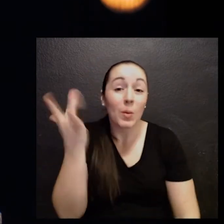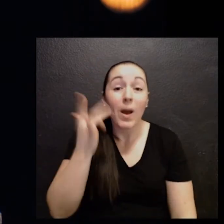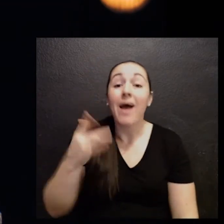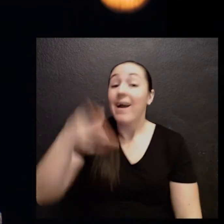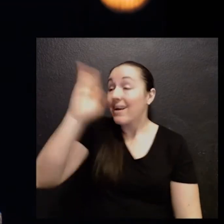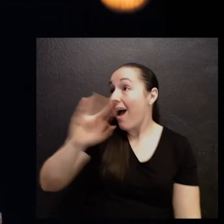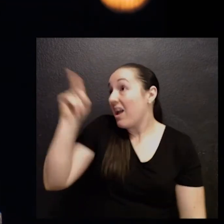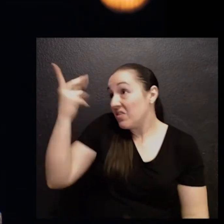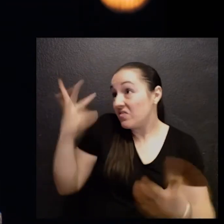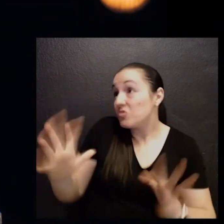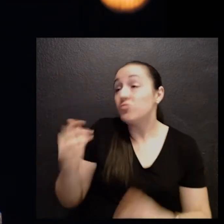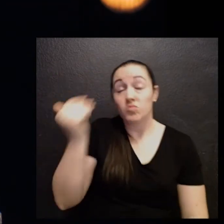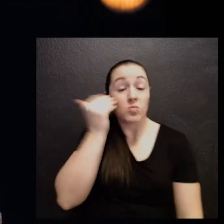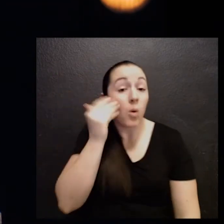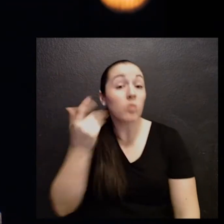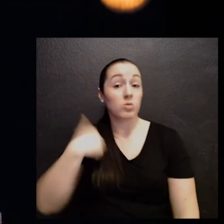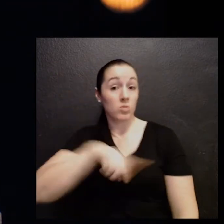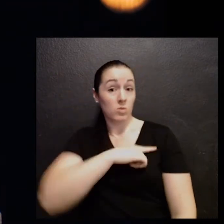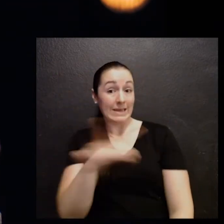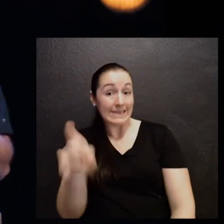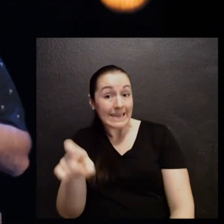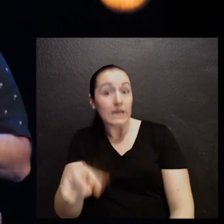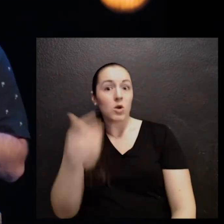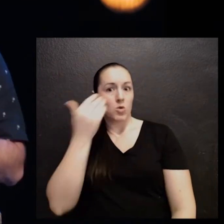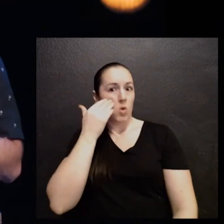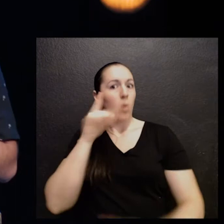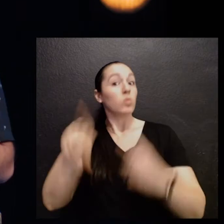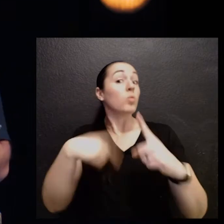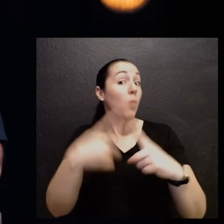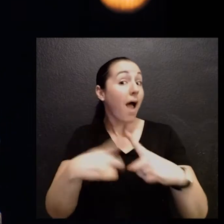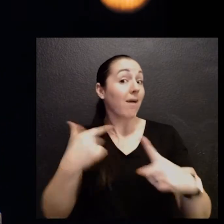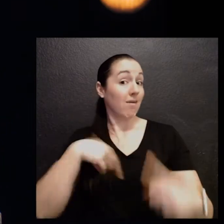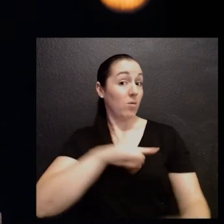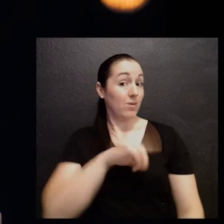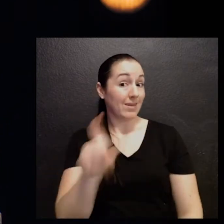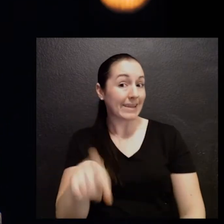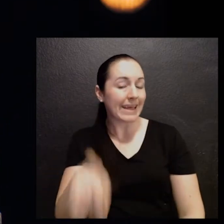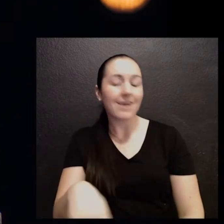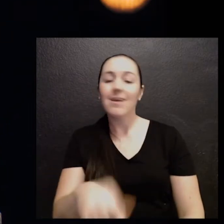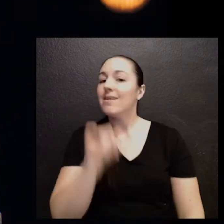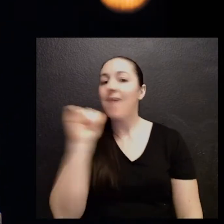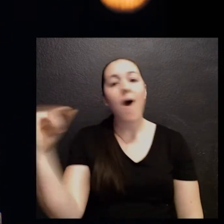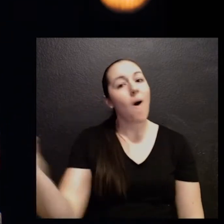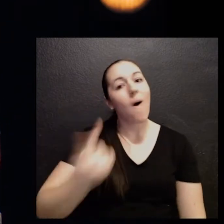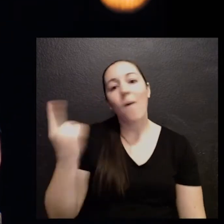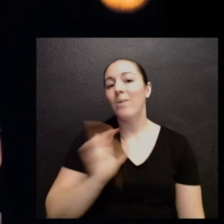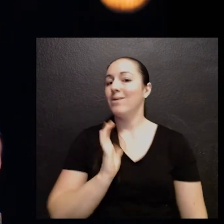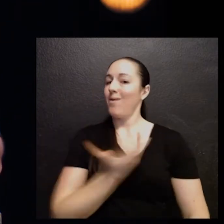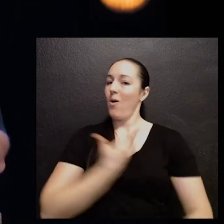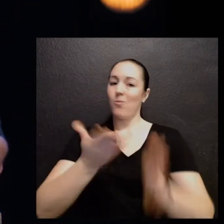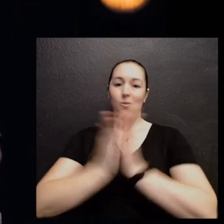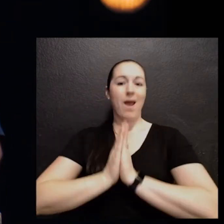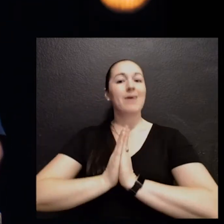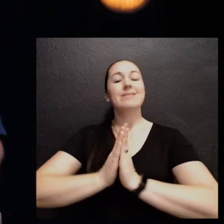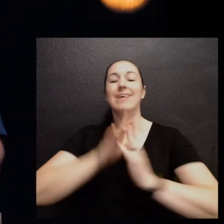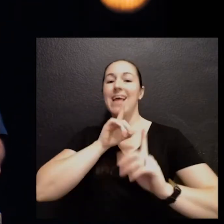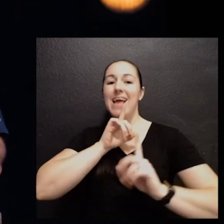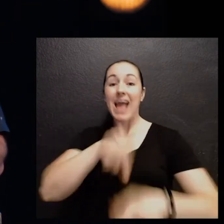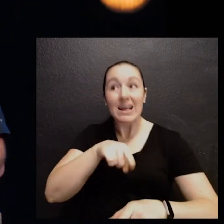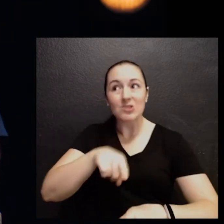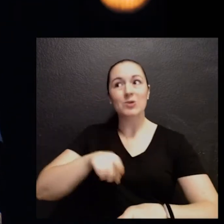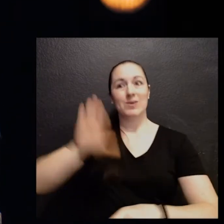He knows when we need it. And God doesn't always answer my prayers on my timeline. But my